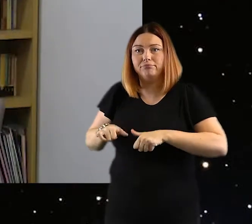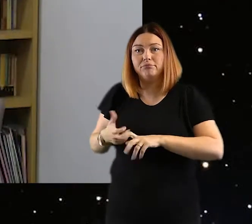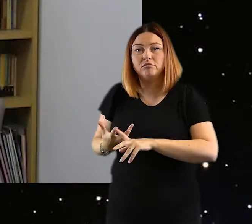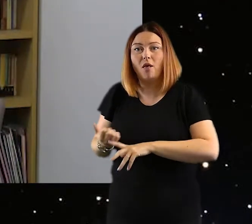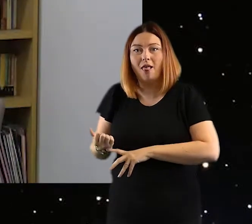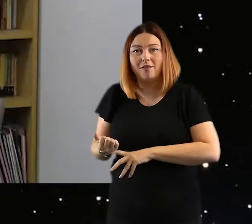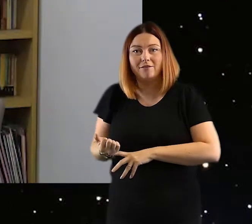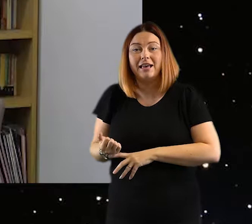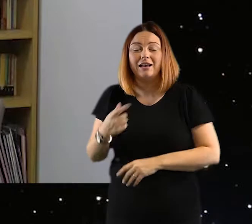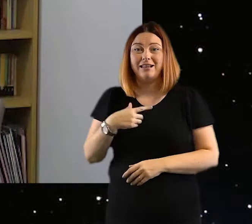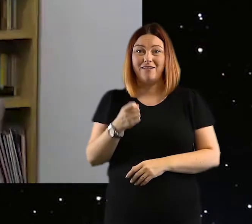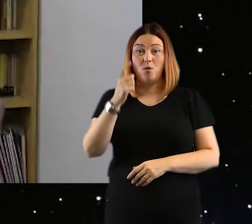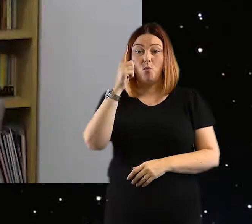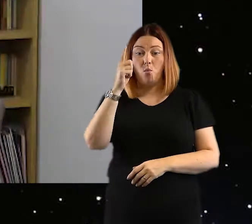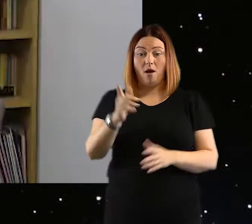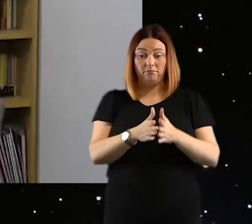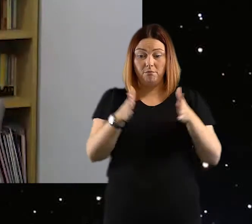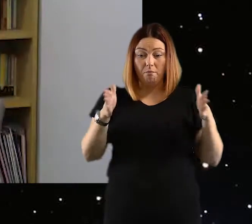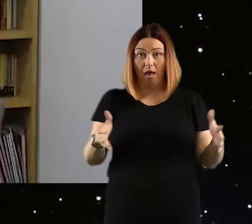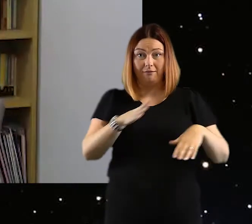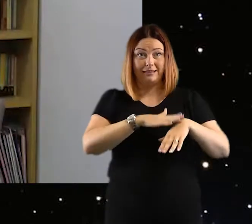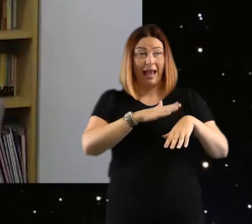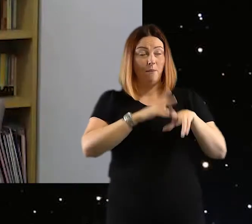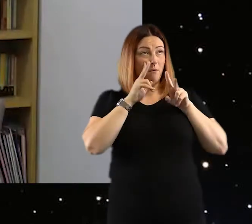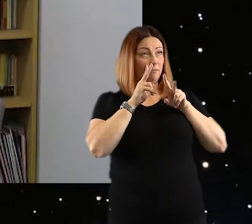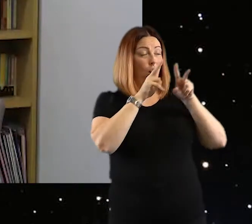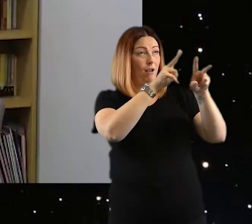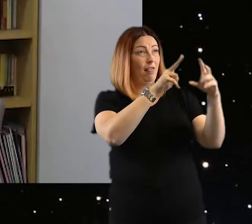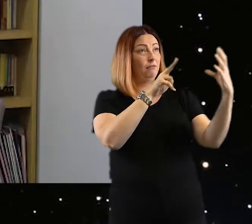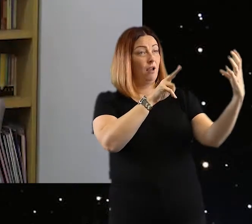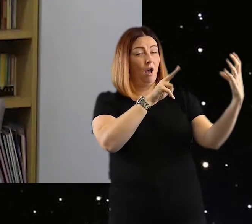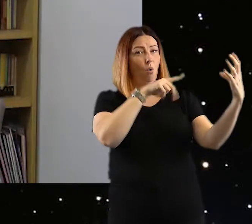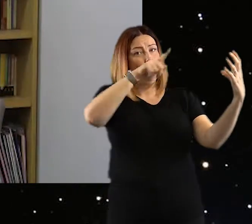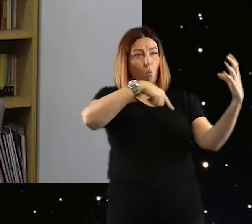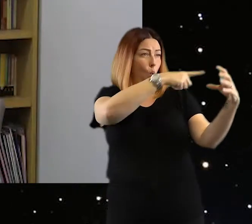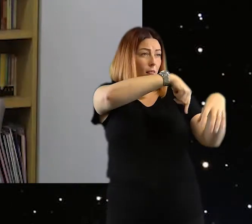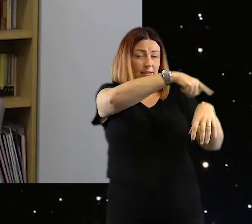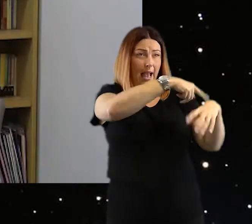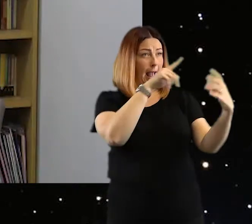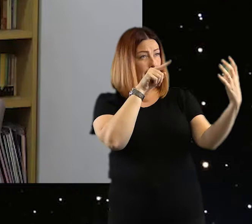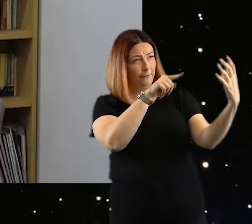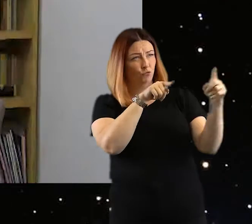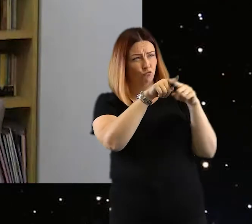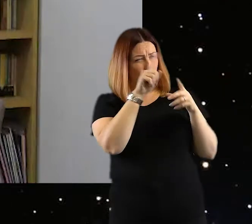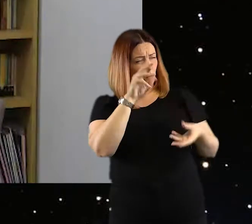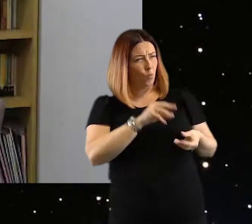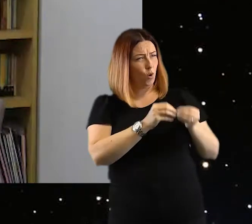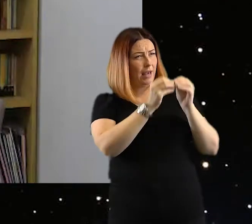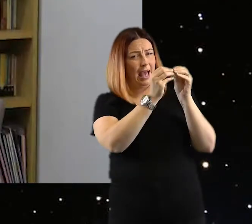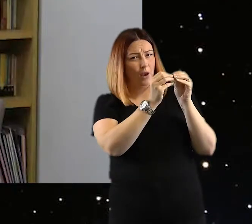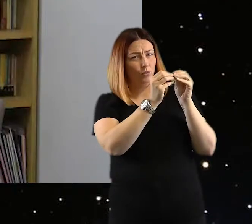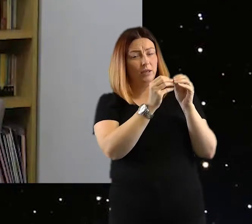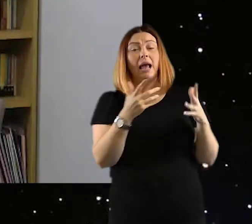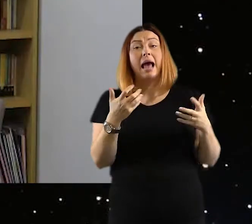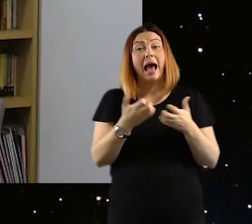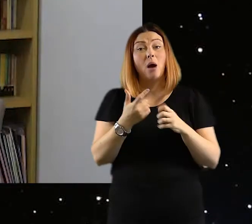the way we unlocked it essentially is by having one block of sort of continuous time where we were looking at the star round the clock to